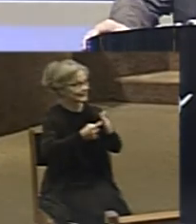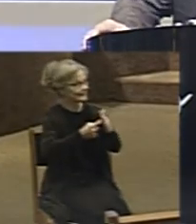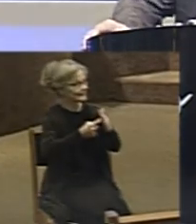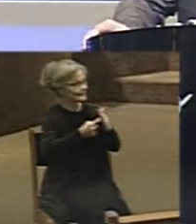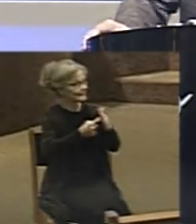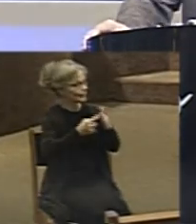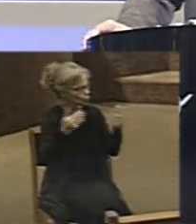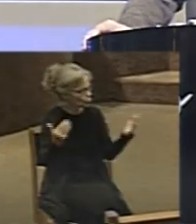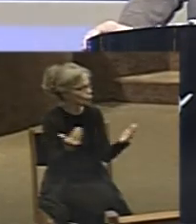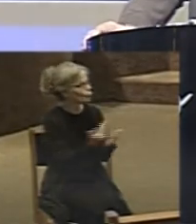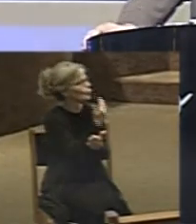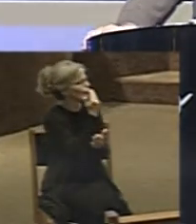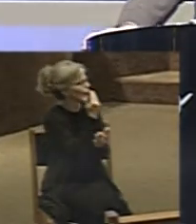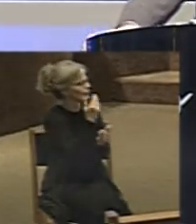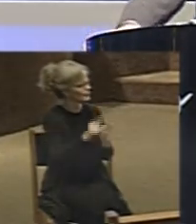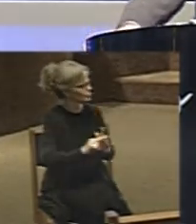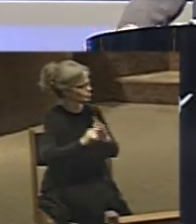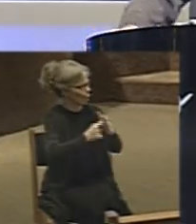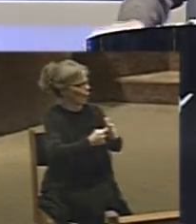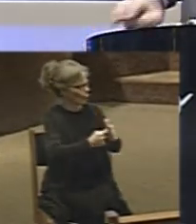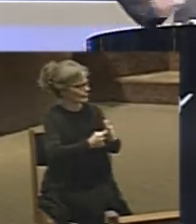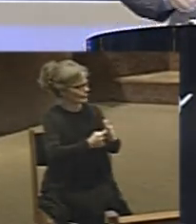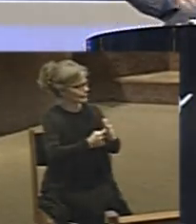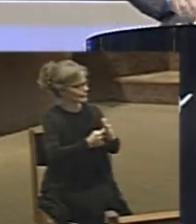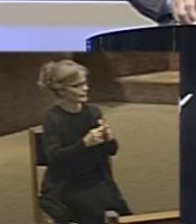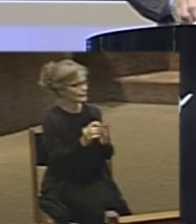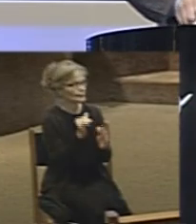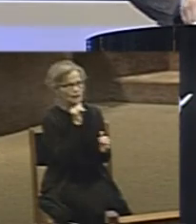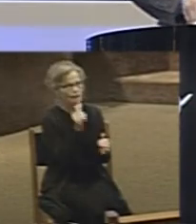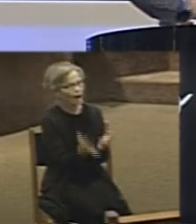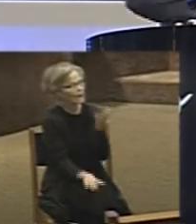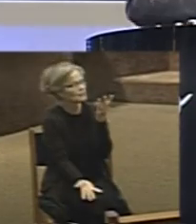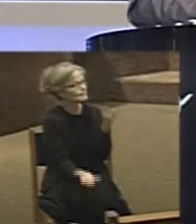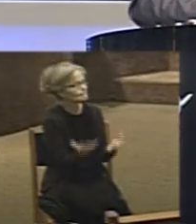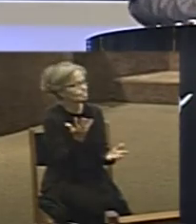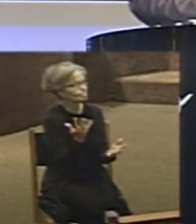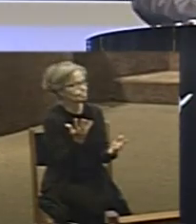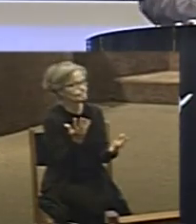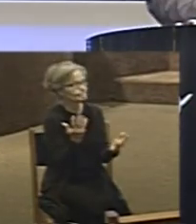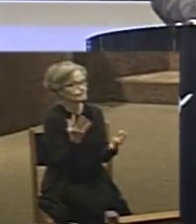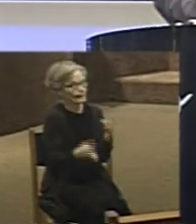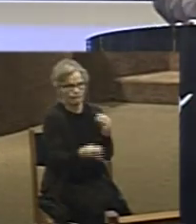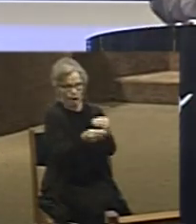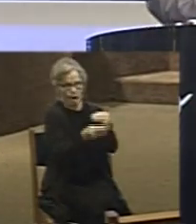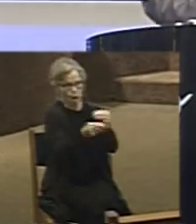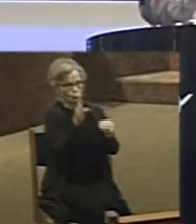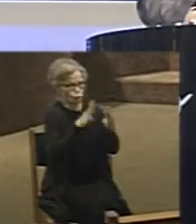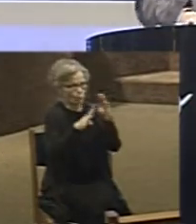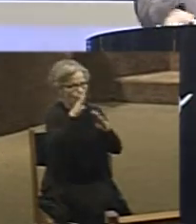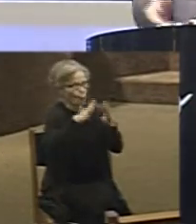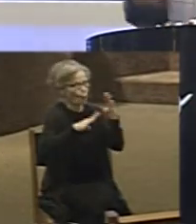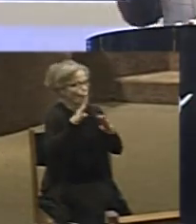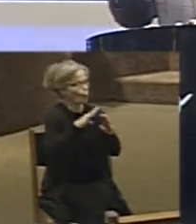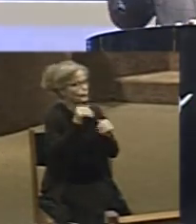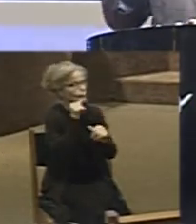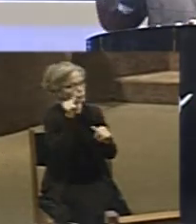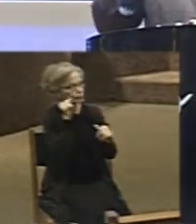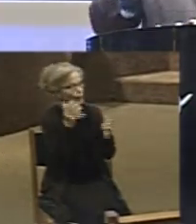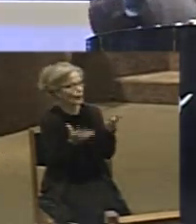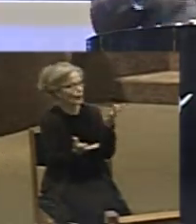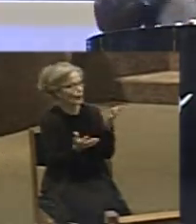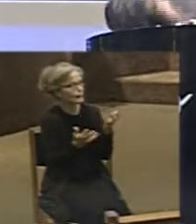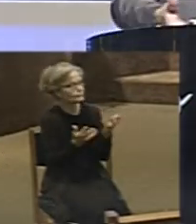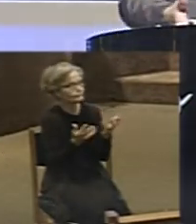A fresh page, uncluttered by yesterday's narrative, a